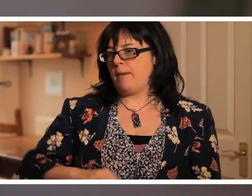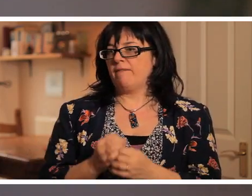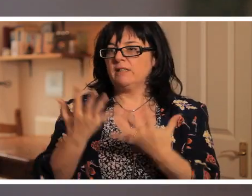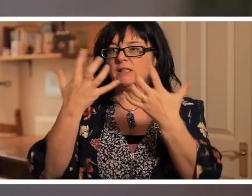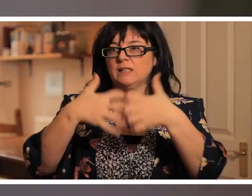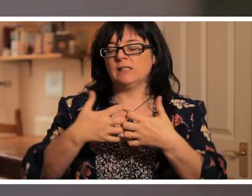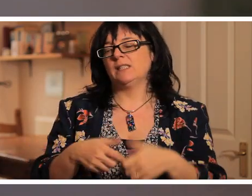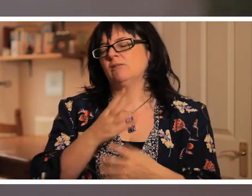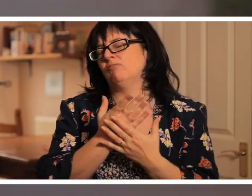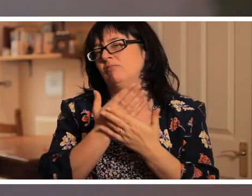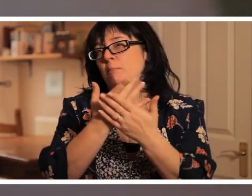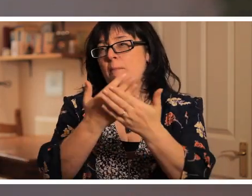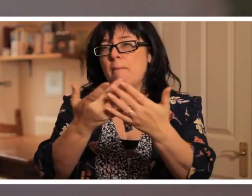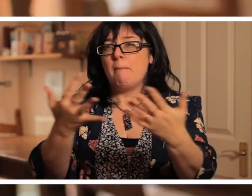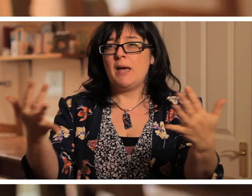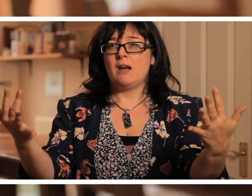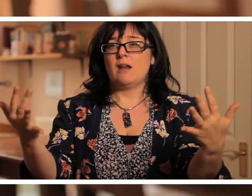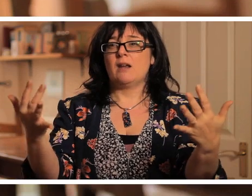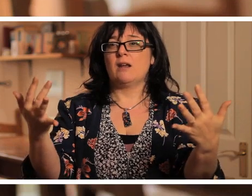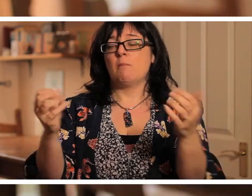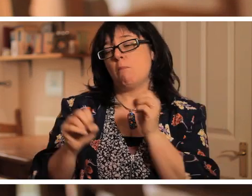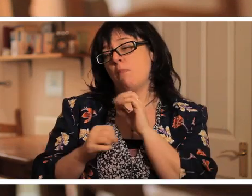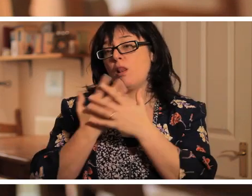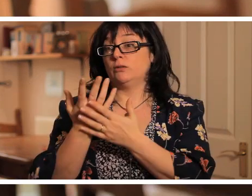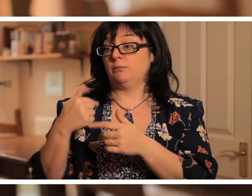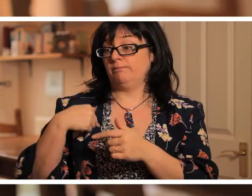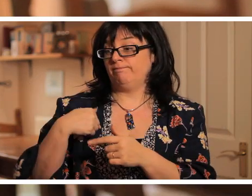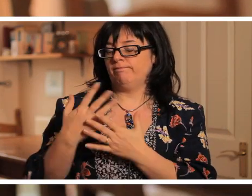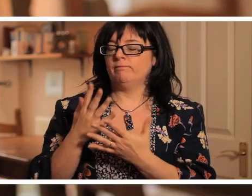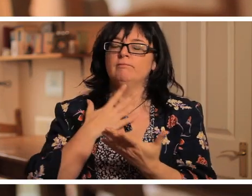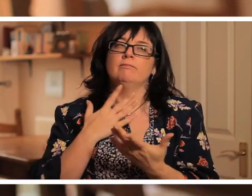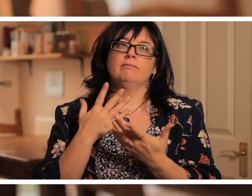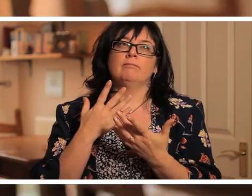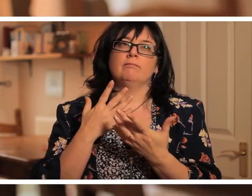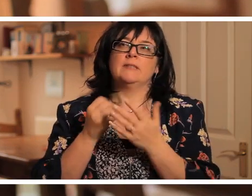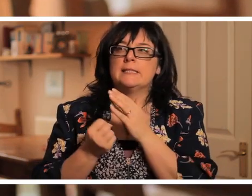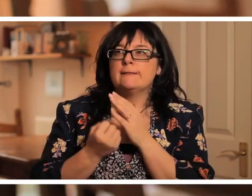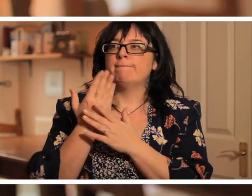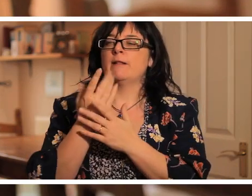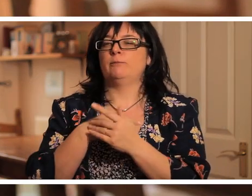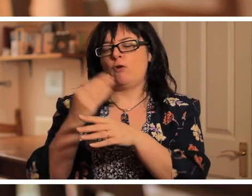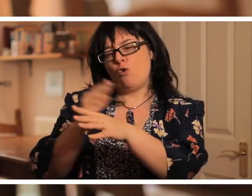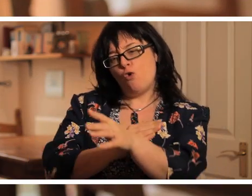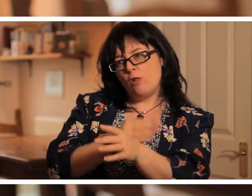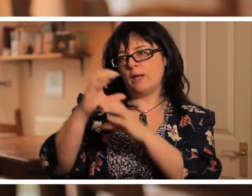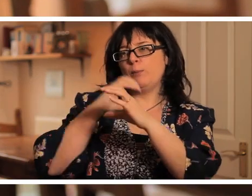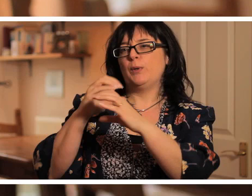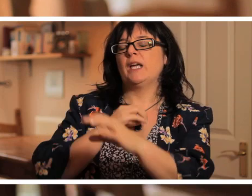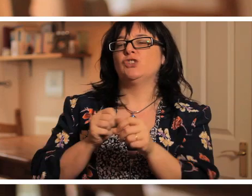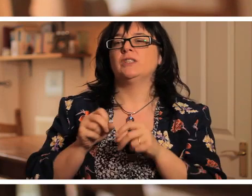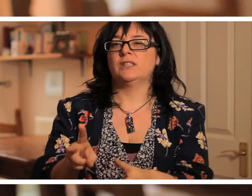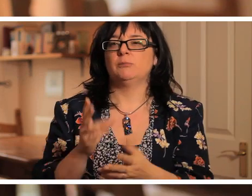of non-verbal communication with your baby. The benefits of the technique, well, I think there are many.